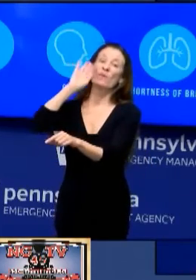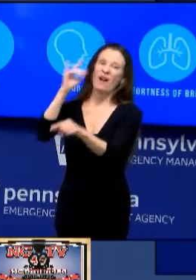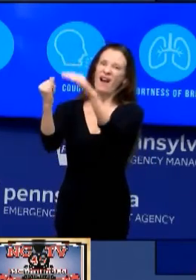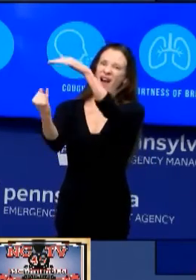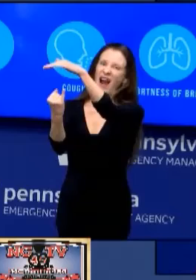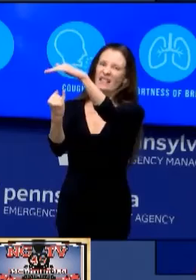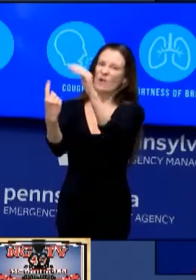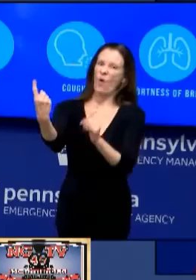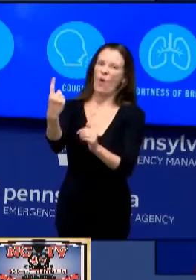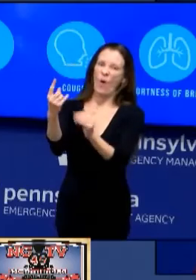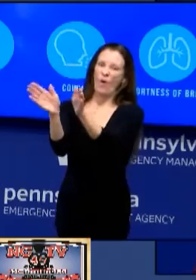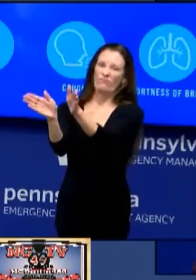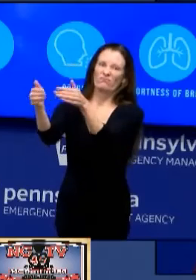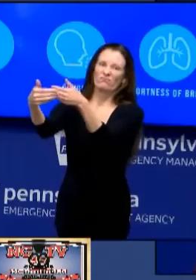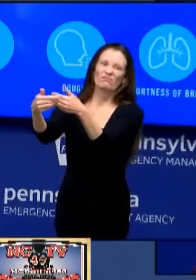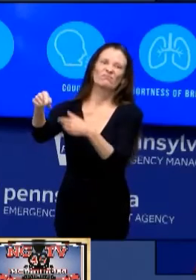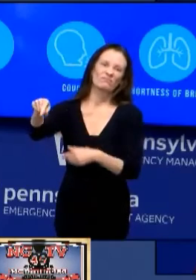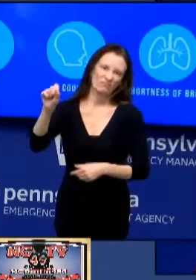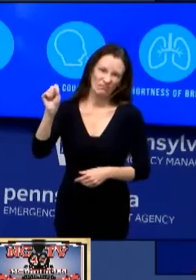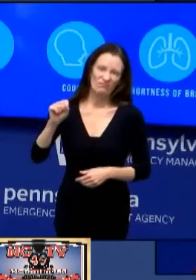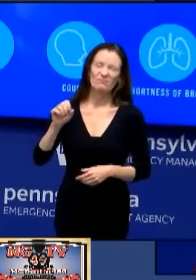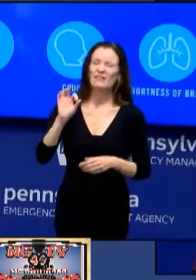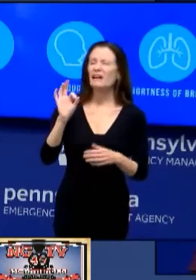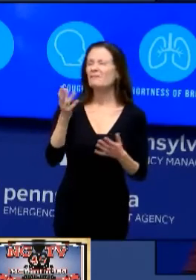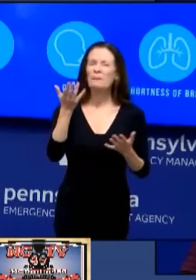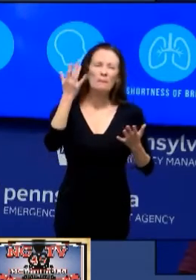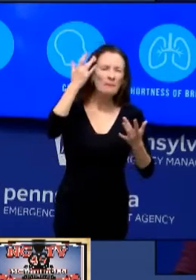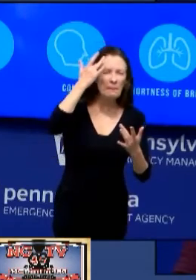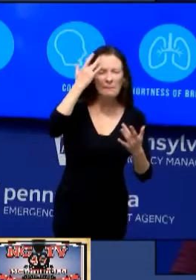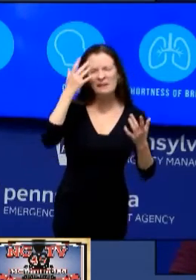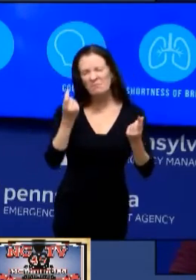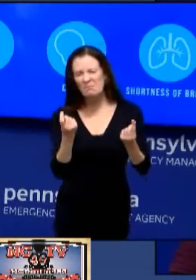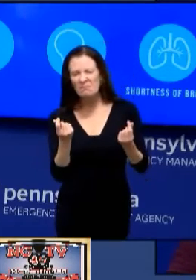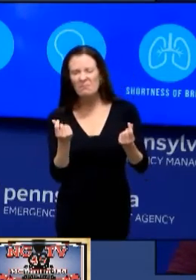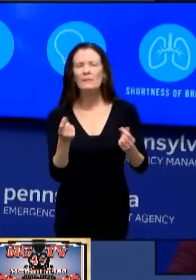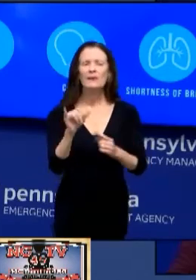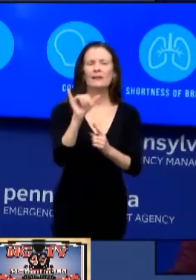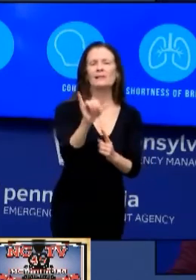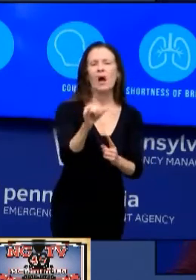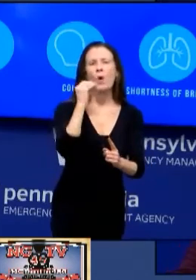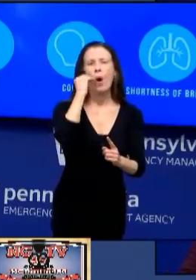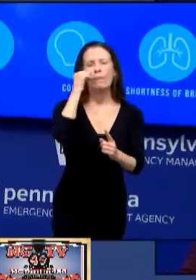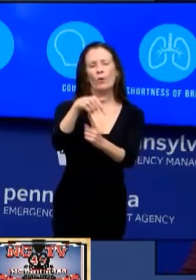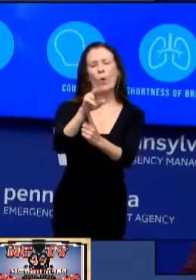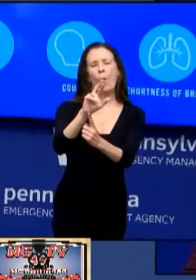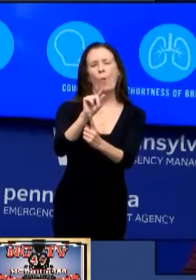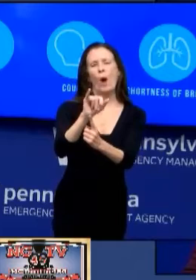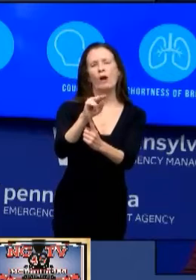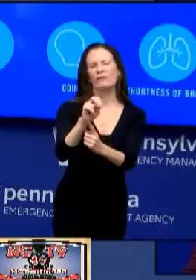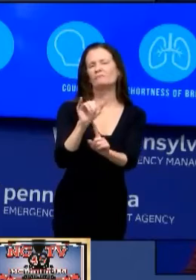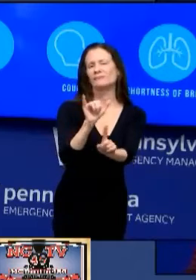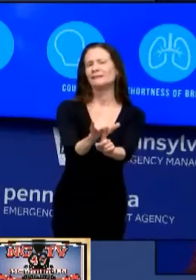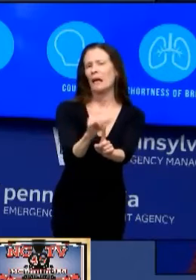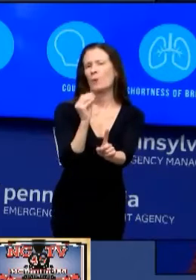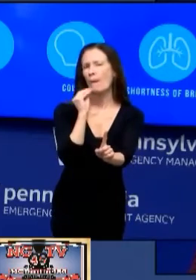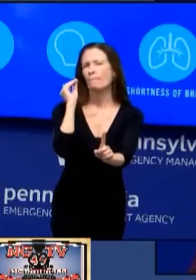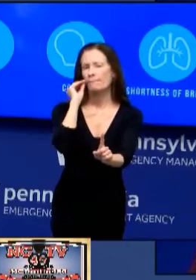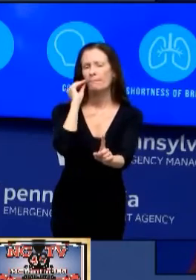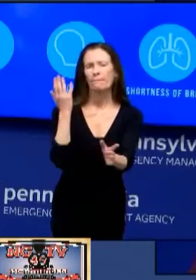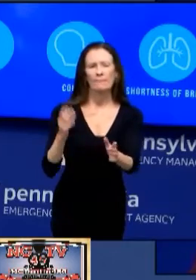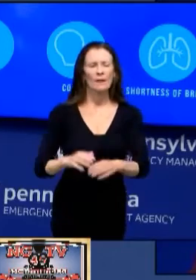the experience of health departments from the Ebola issue that was confronted